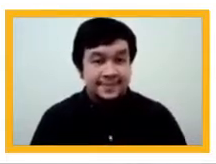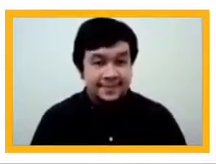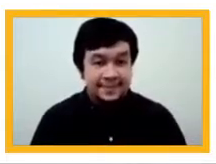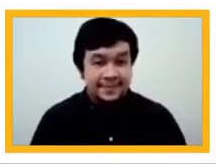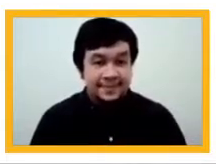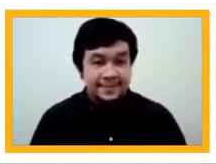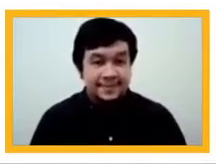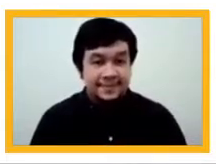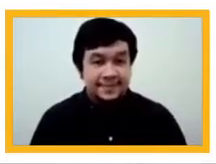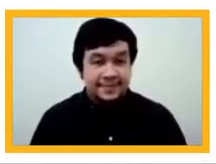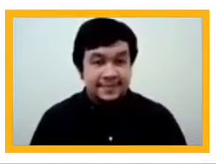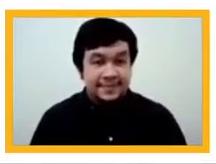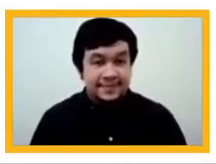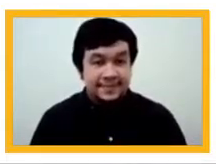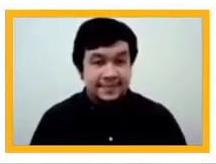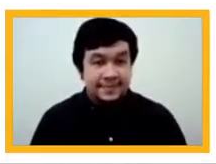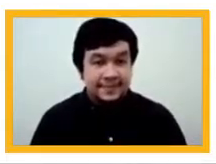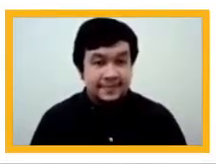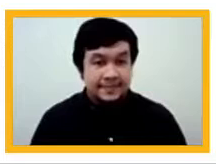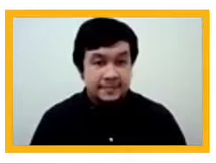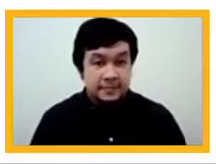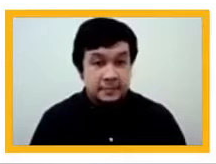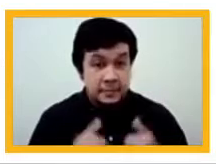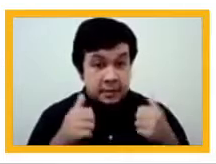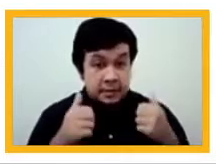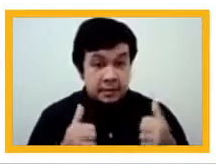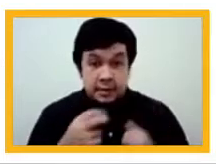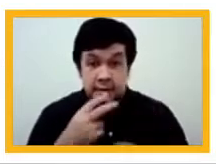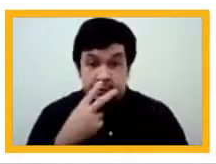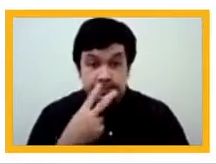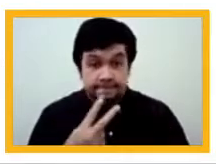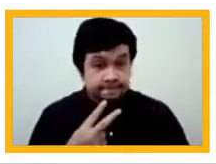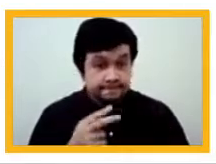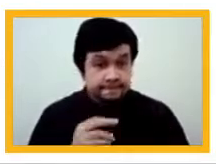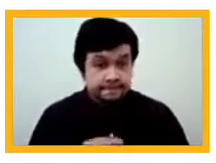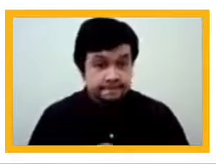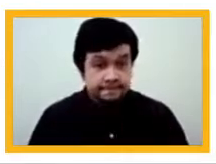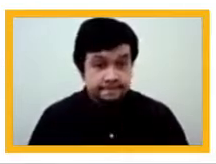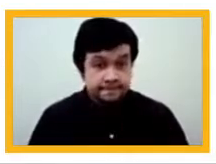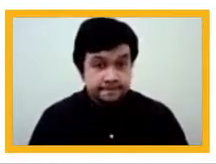Can you see? Okay, thank you. Okay,